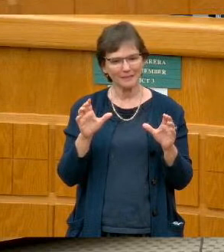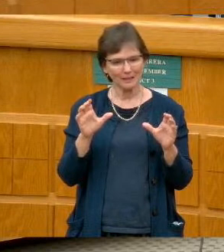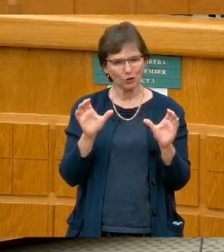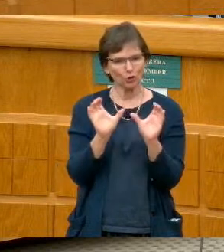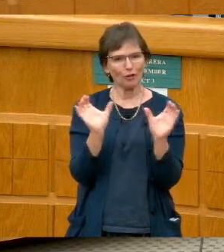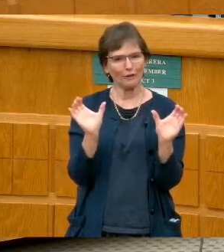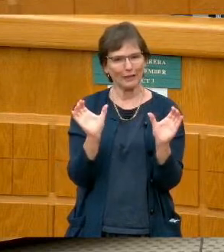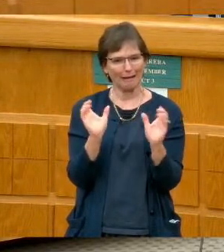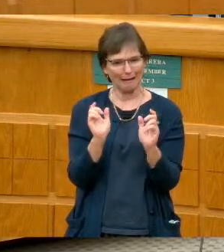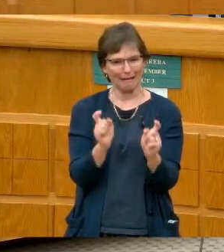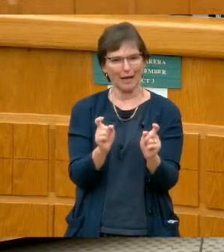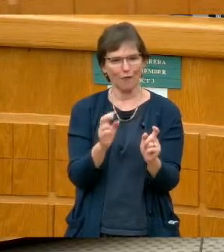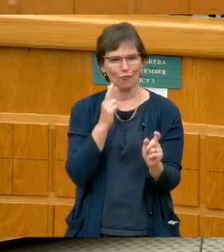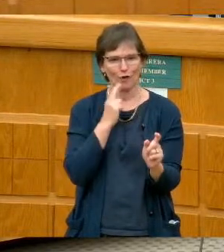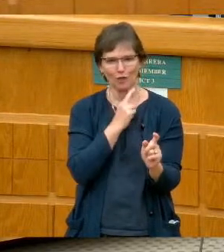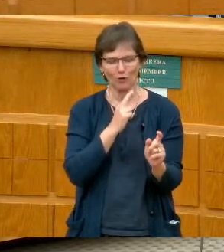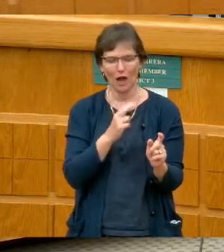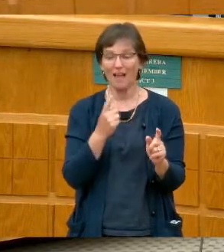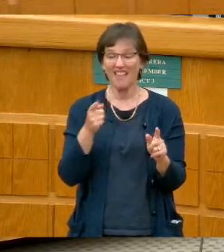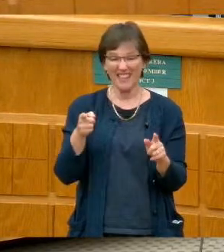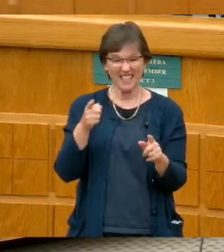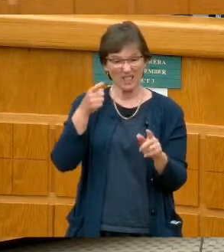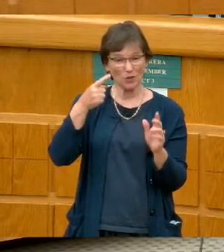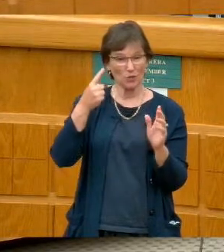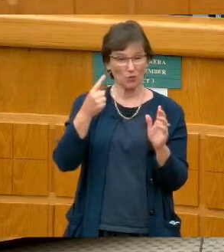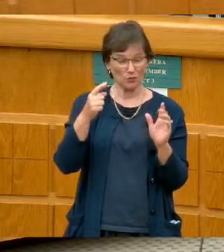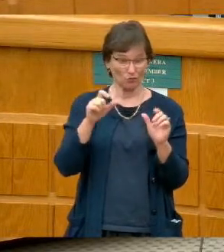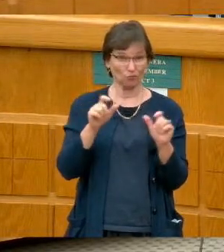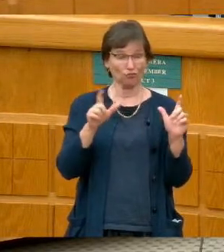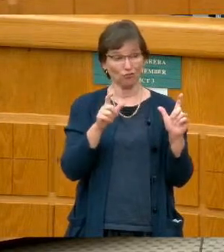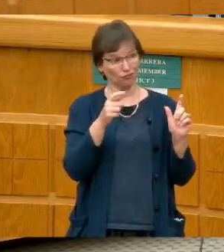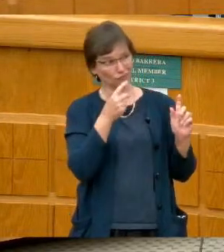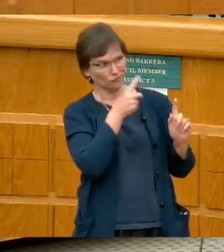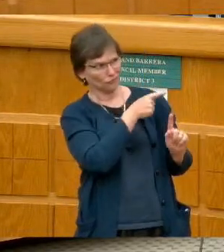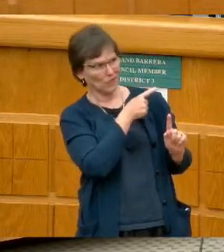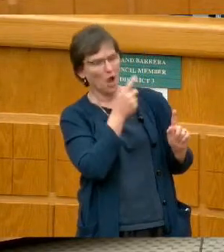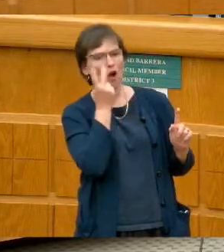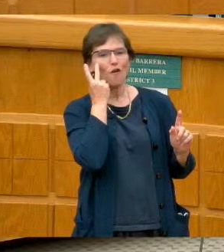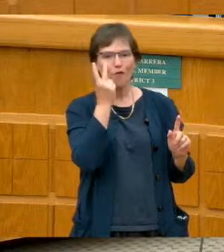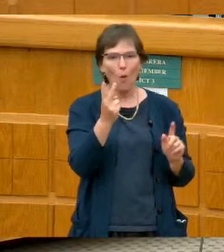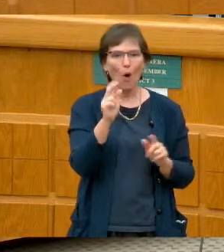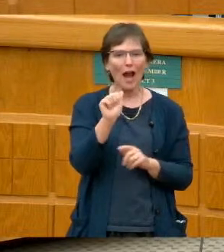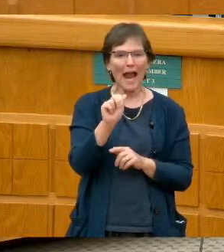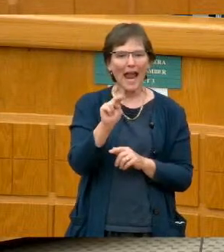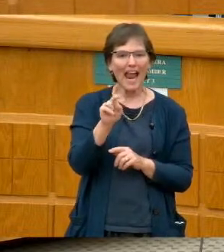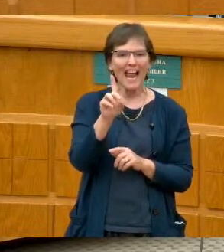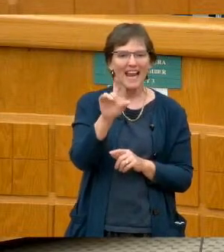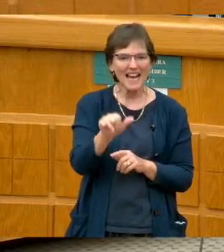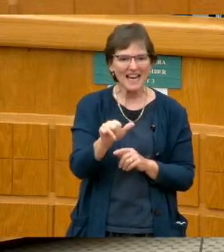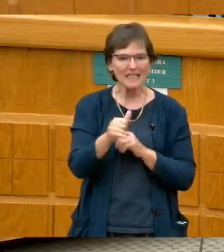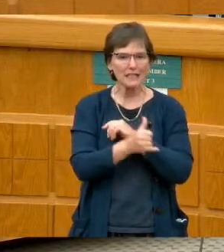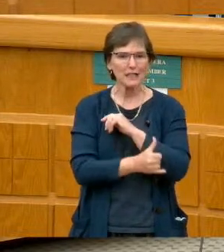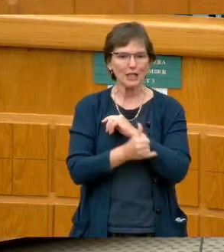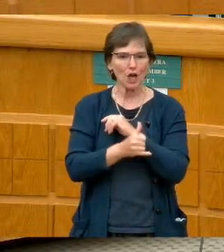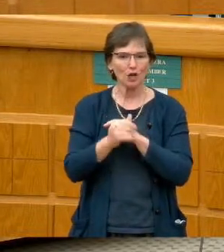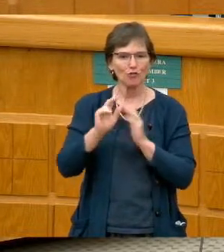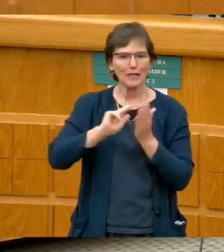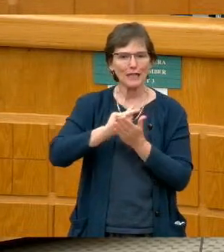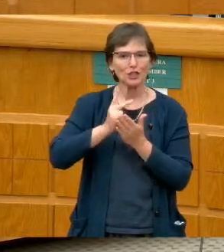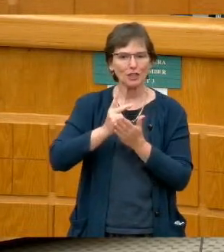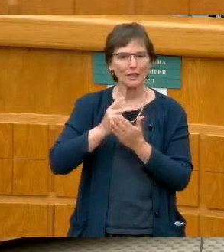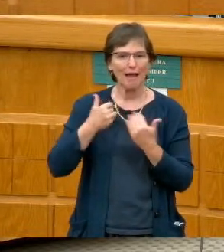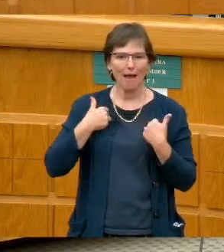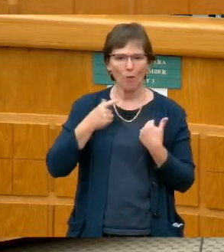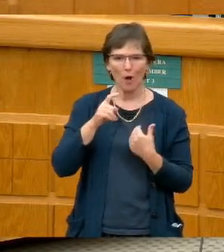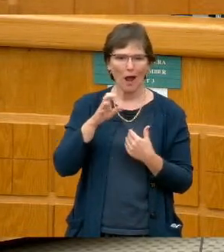Kitchen. They were inspected on July the 22nd and scored 100%. In terms of the points